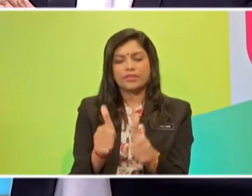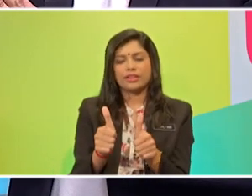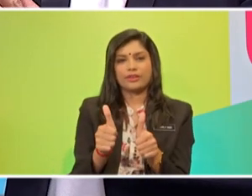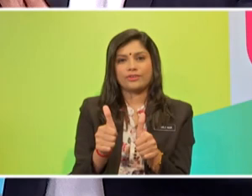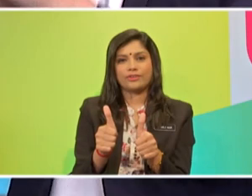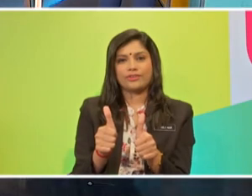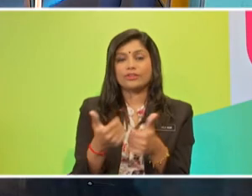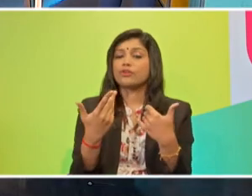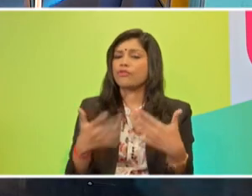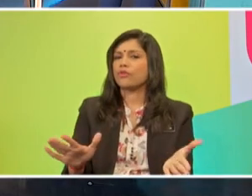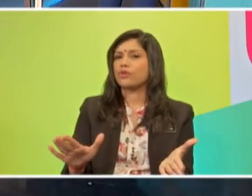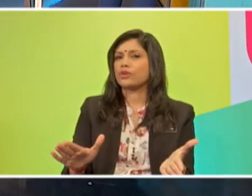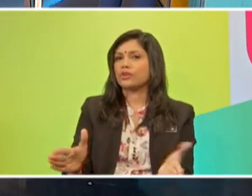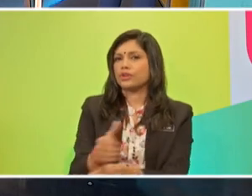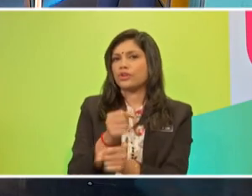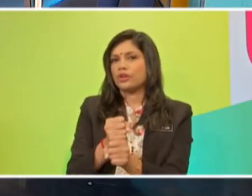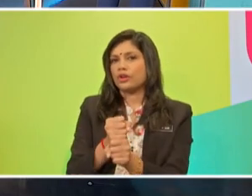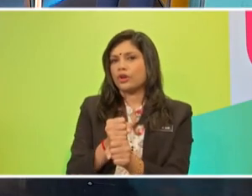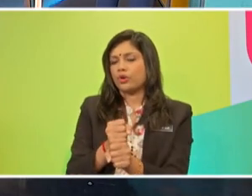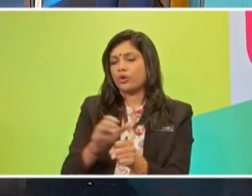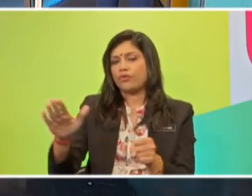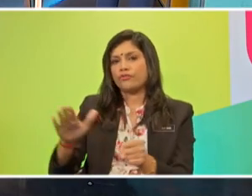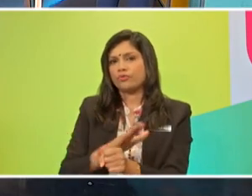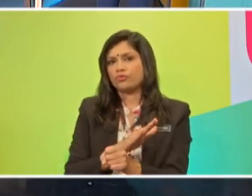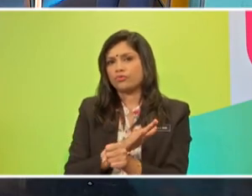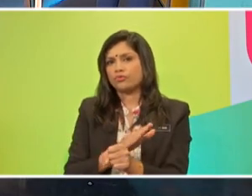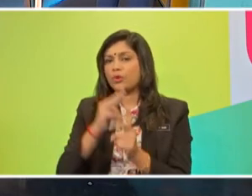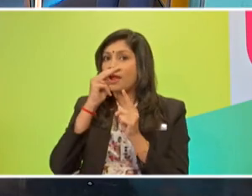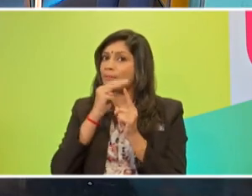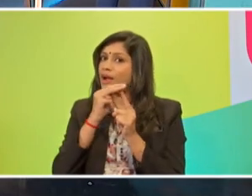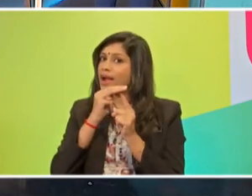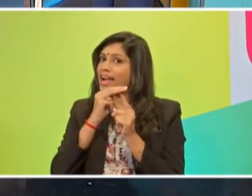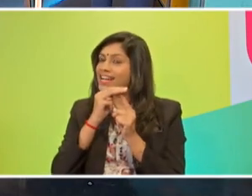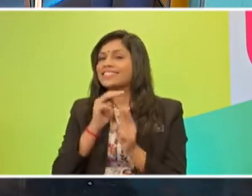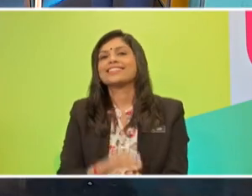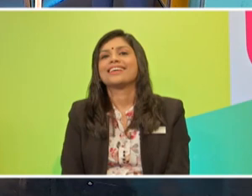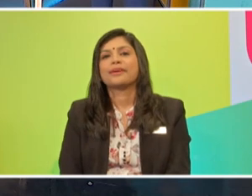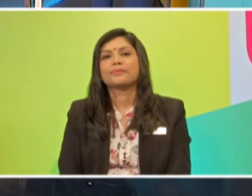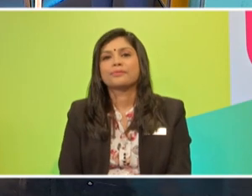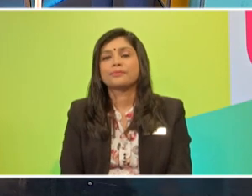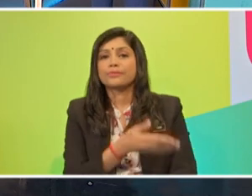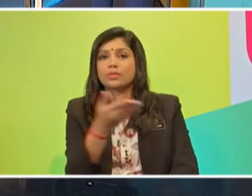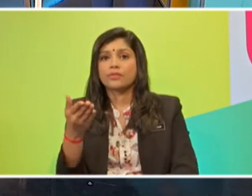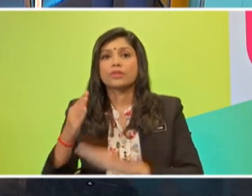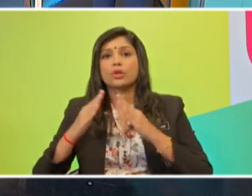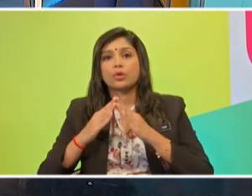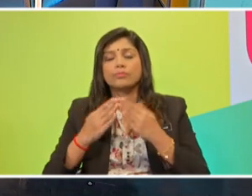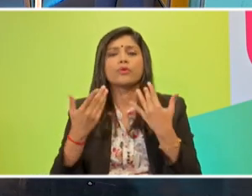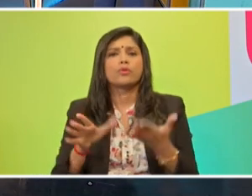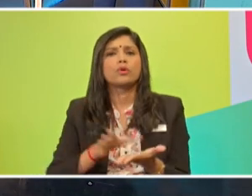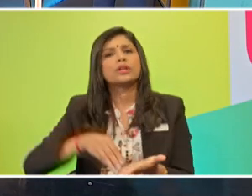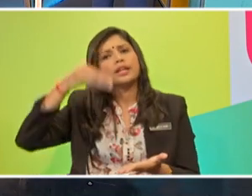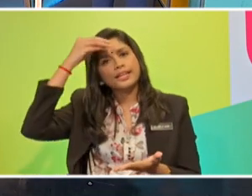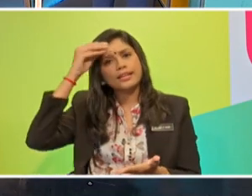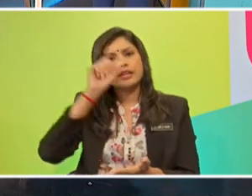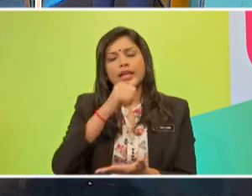my test. Oh, yay! Thank you so much, Teacher Krishna. And for those of you at home, hopefully you have also learned so much from